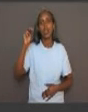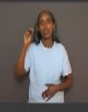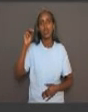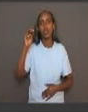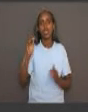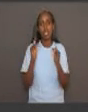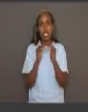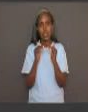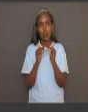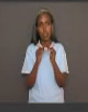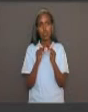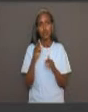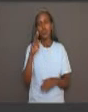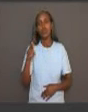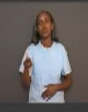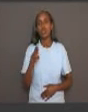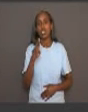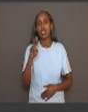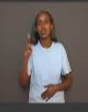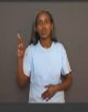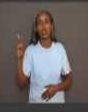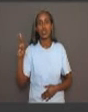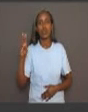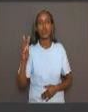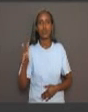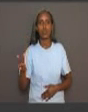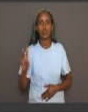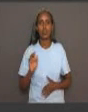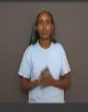Therefore, the magnitude is equal